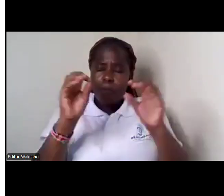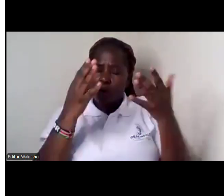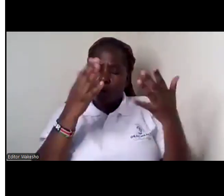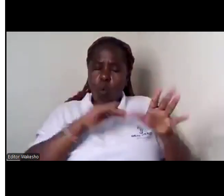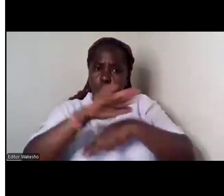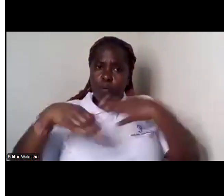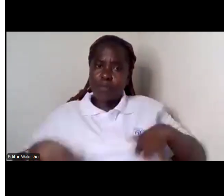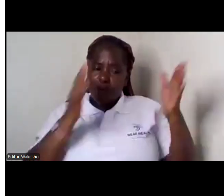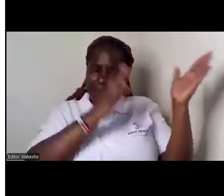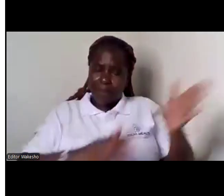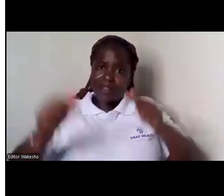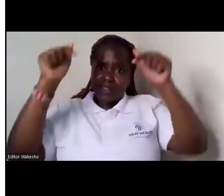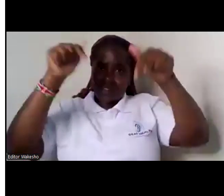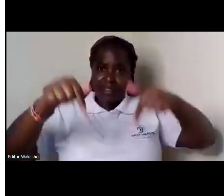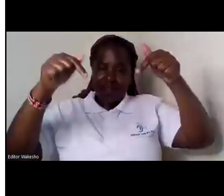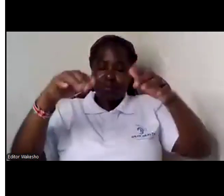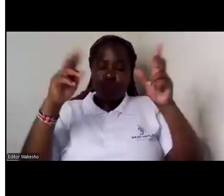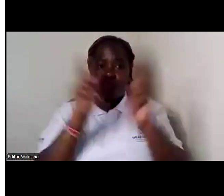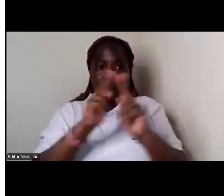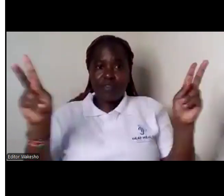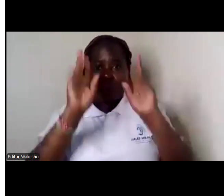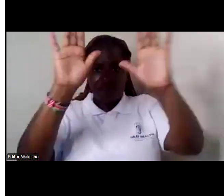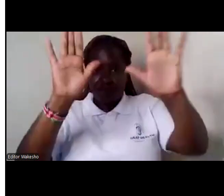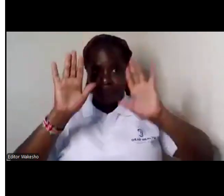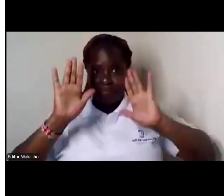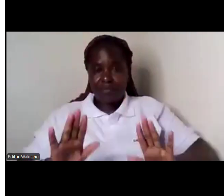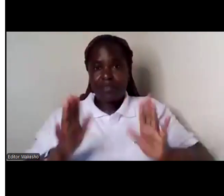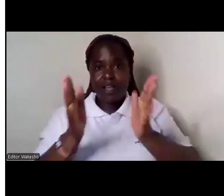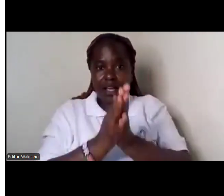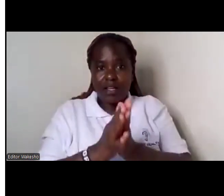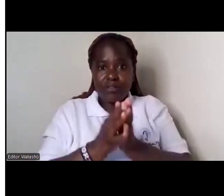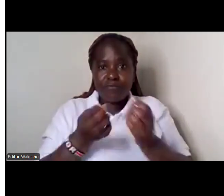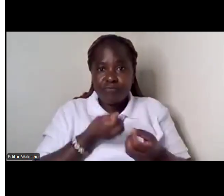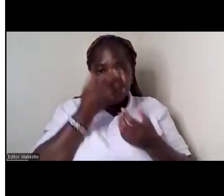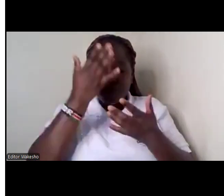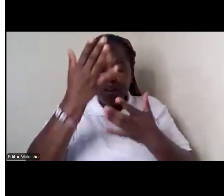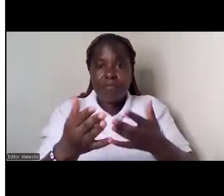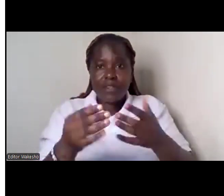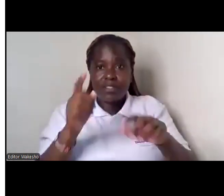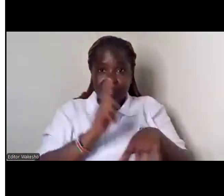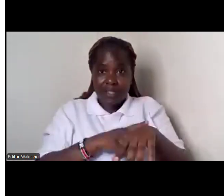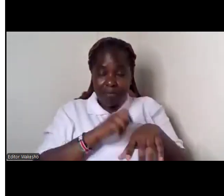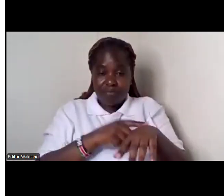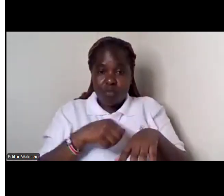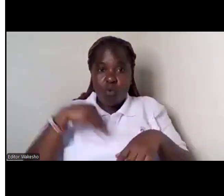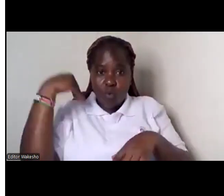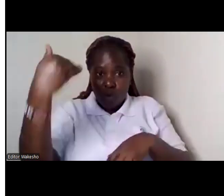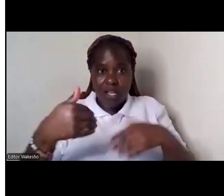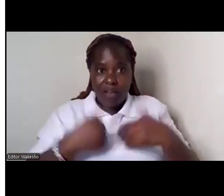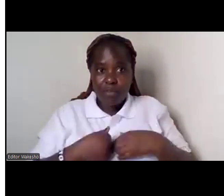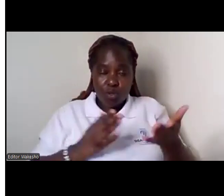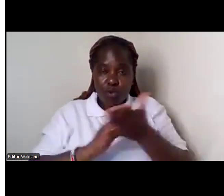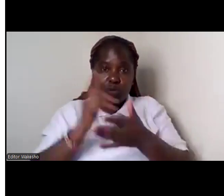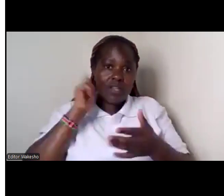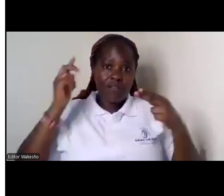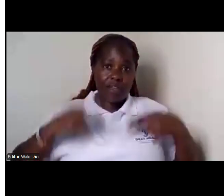this very, very, very important and informative sessions that we always have through DEFL. Thank you,